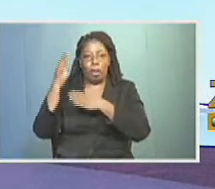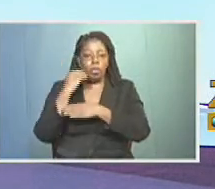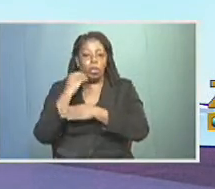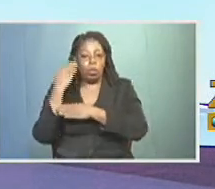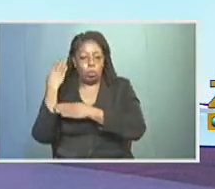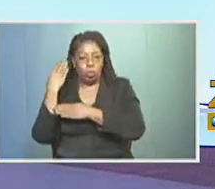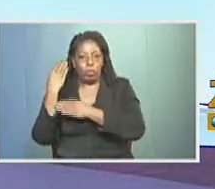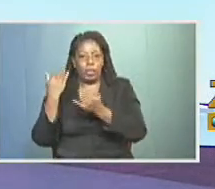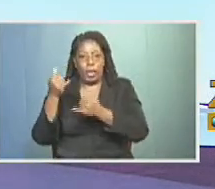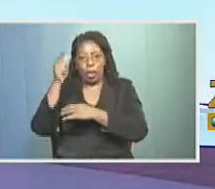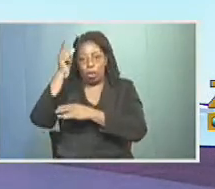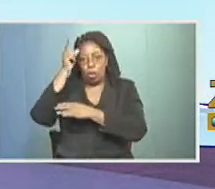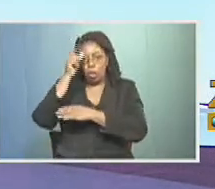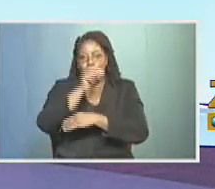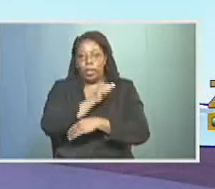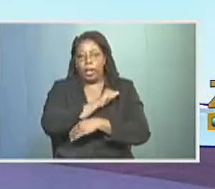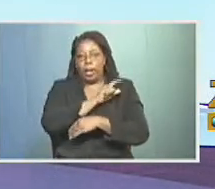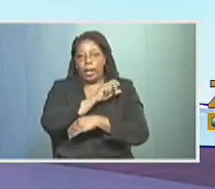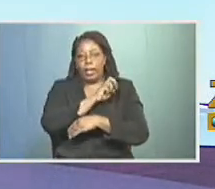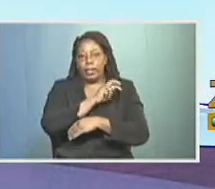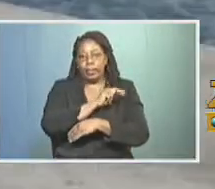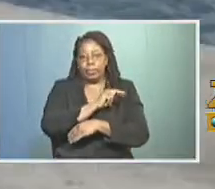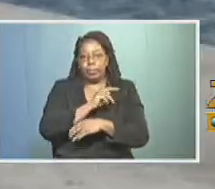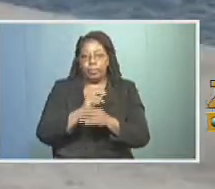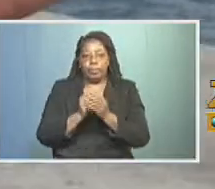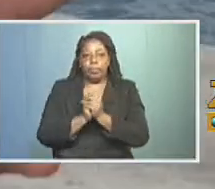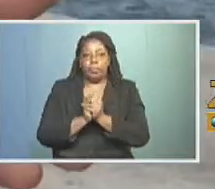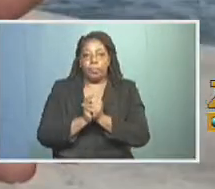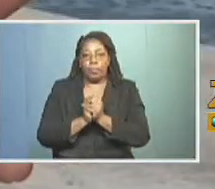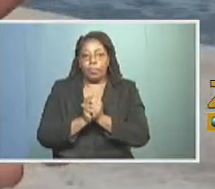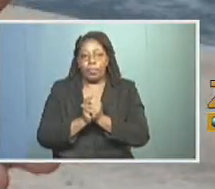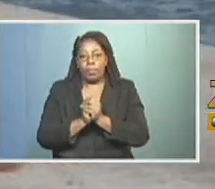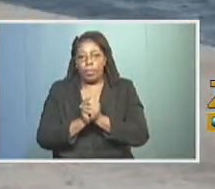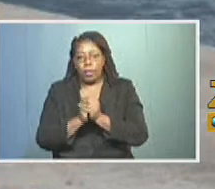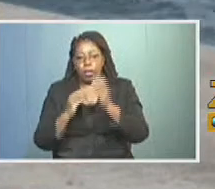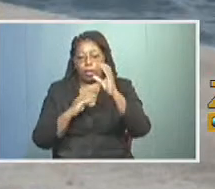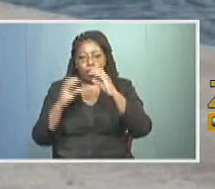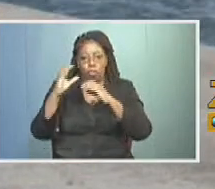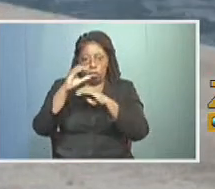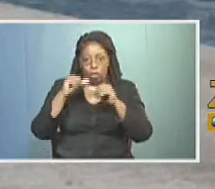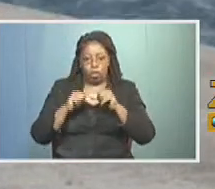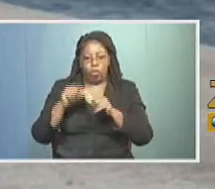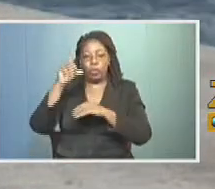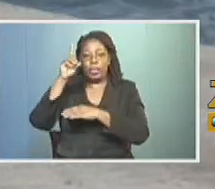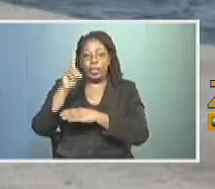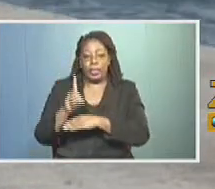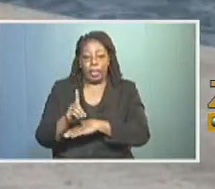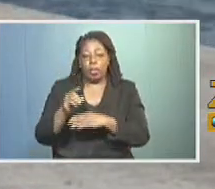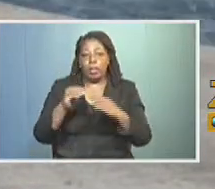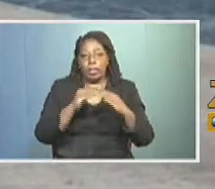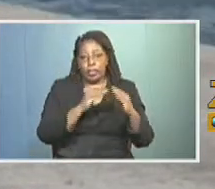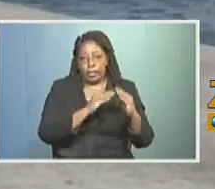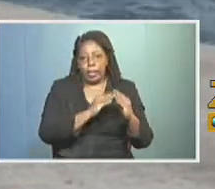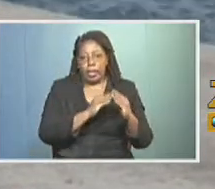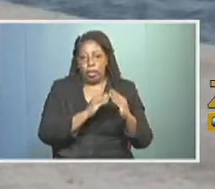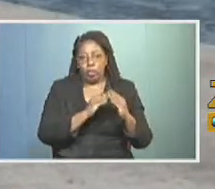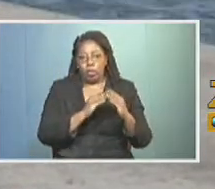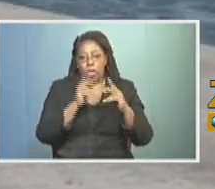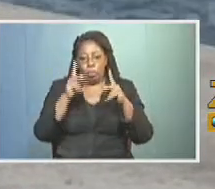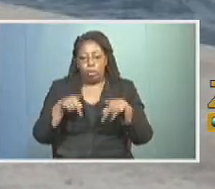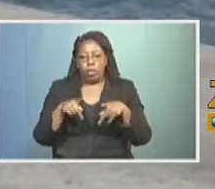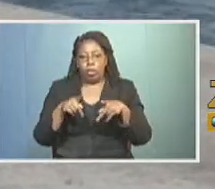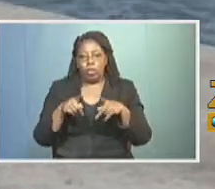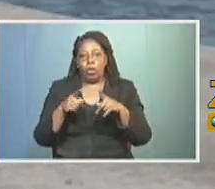Lloyd Allen reports. As construction continues on the downtown port, dozens turned out for the arrival